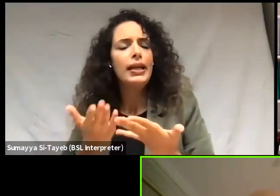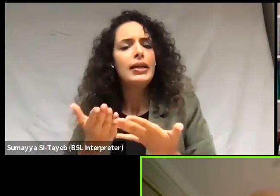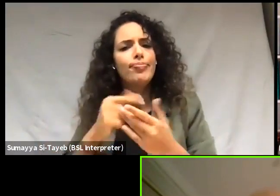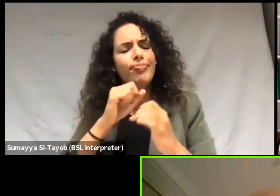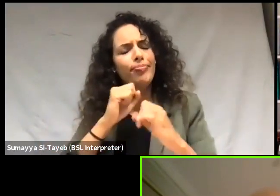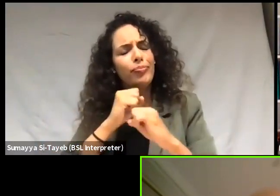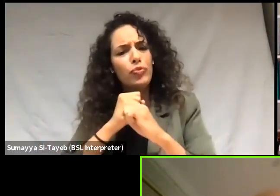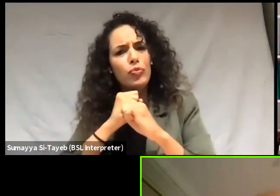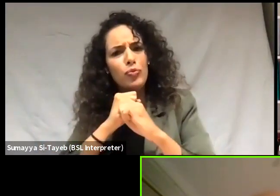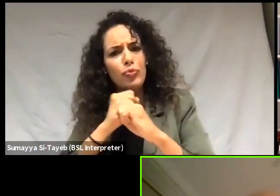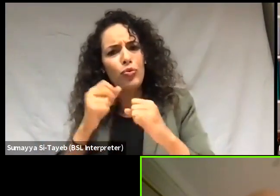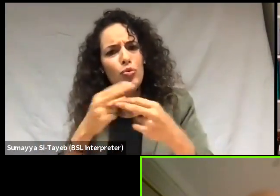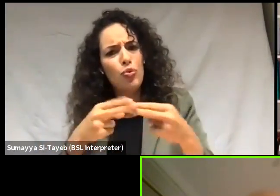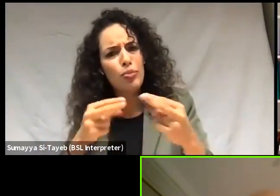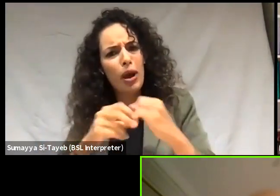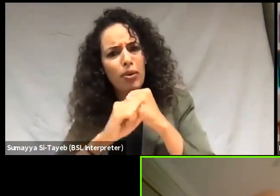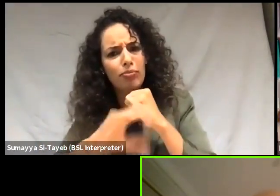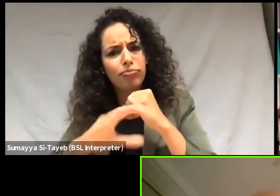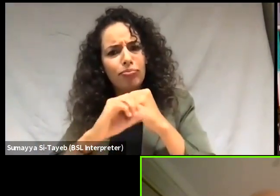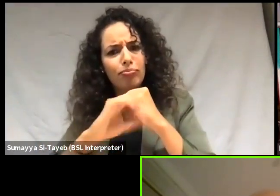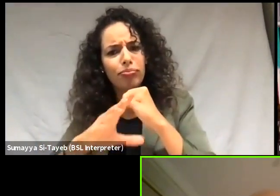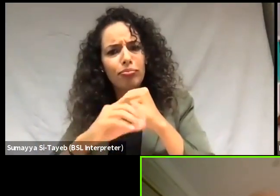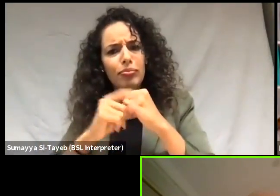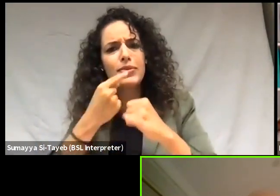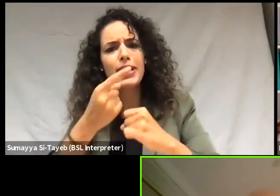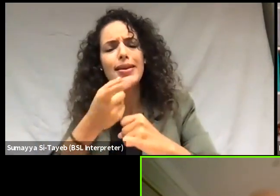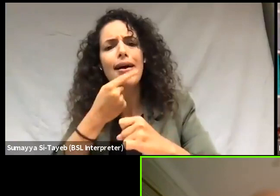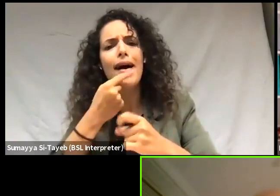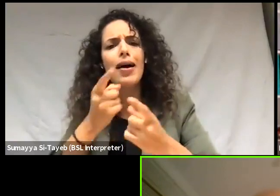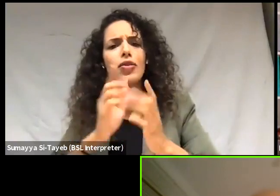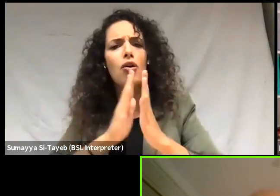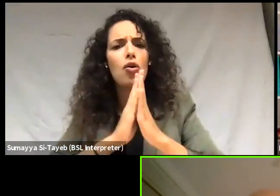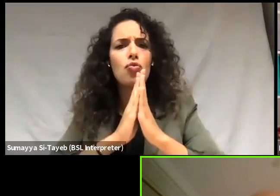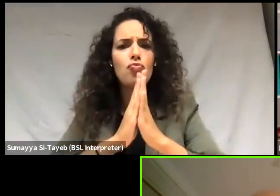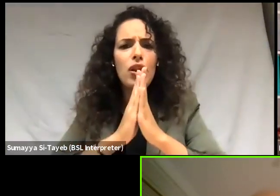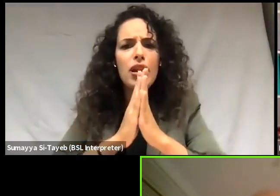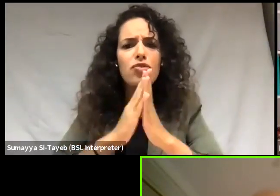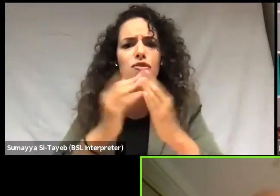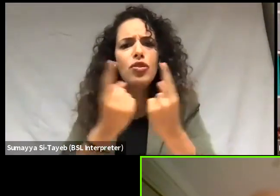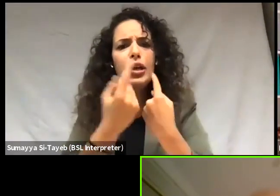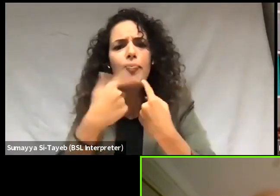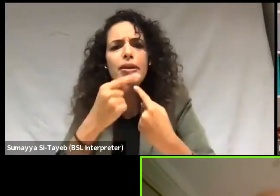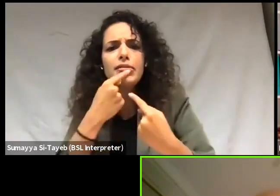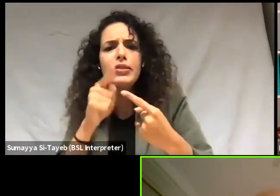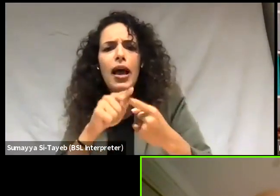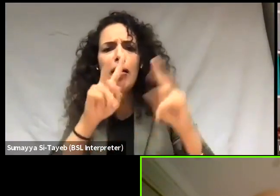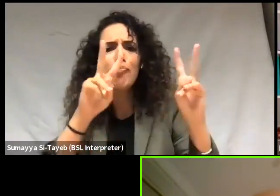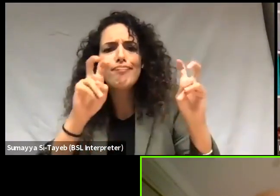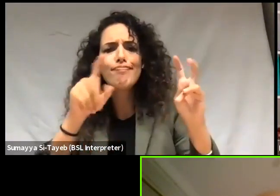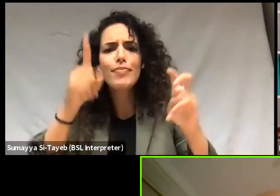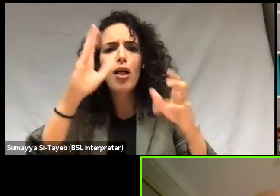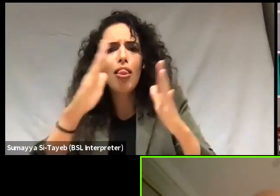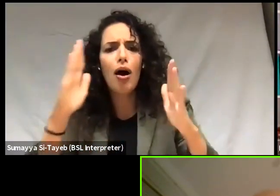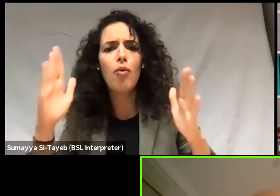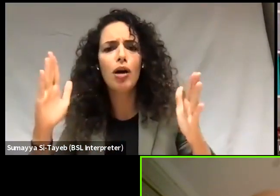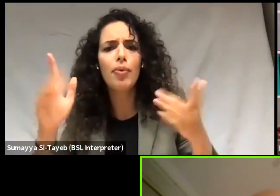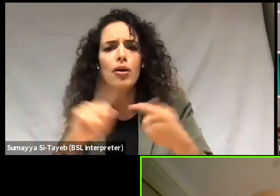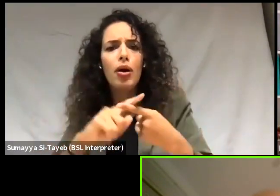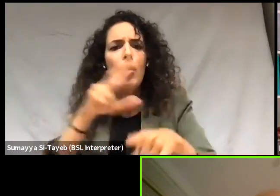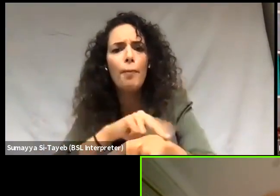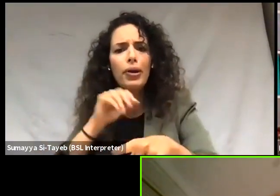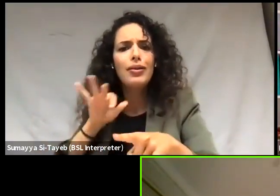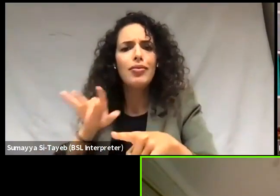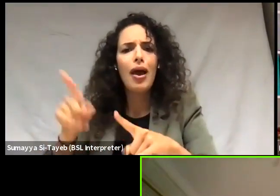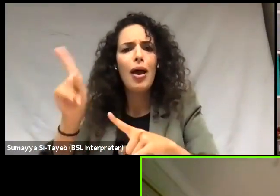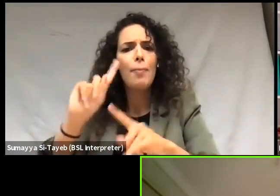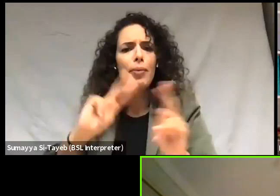was apparently a religious or political slogan that was uttered. The police were on the scene. People died. And so